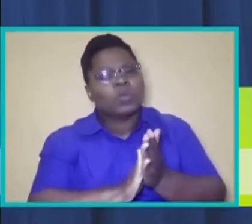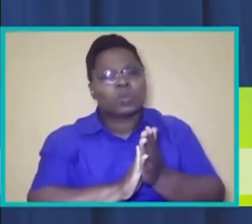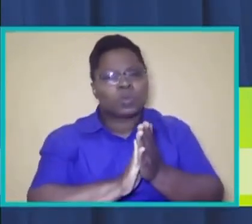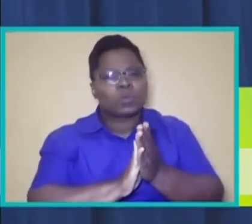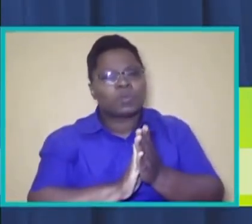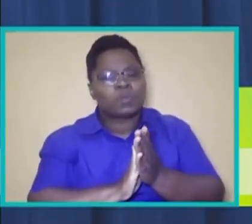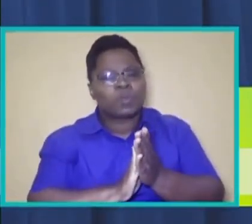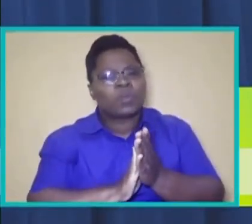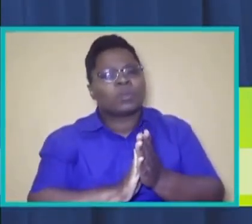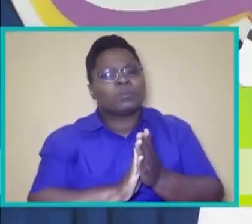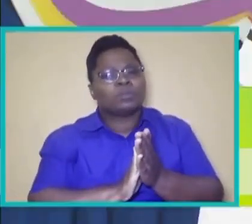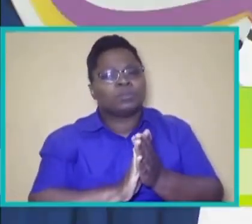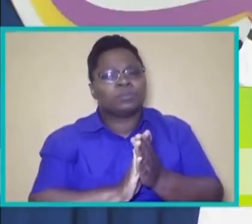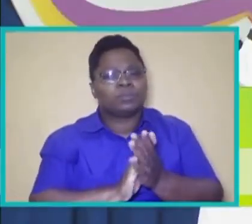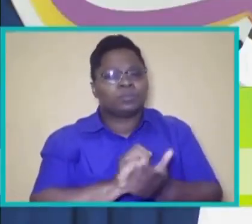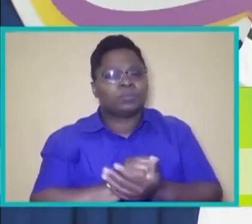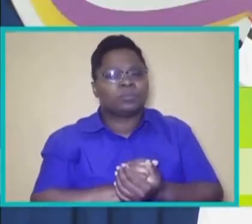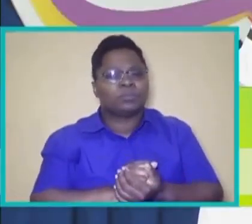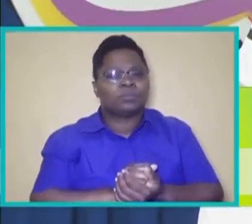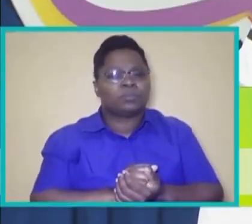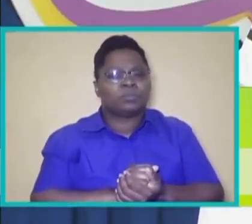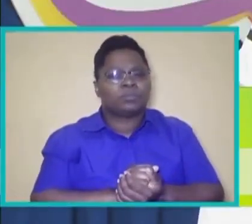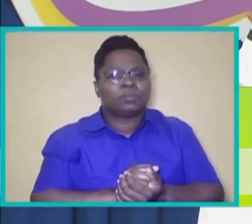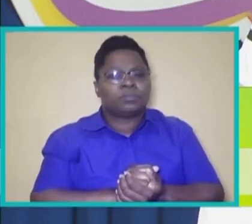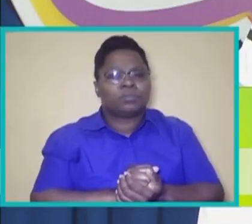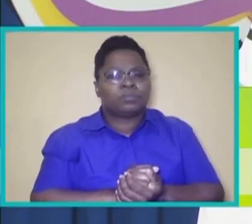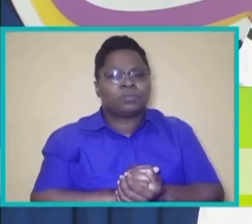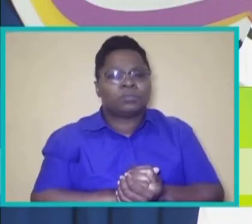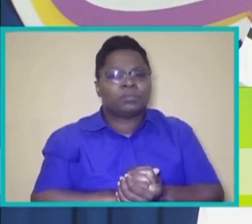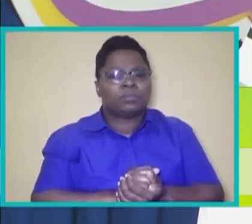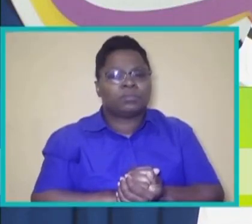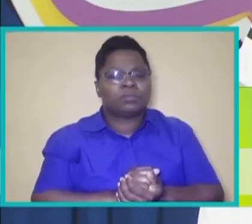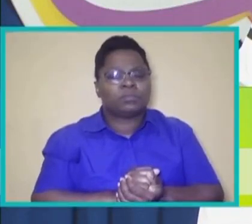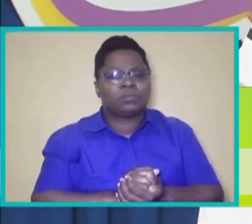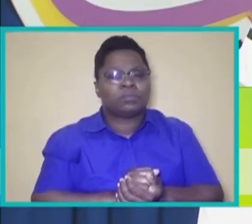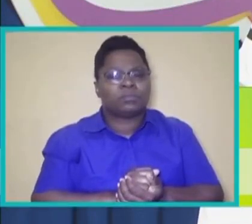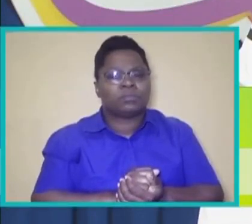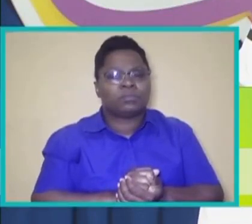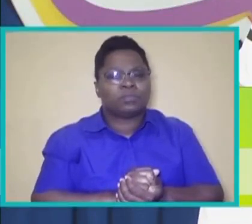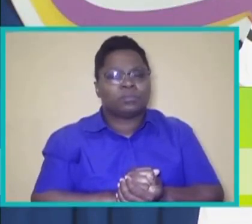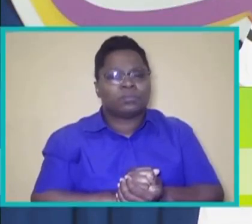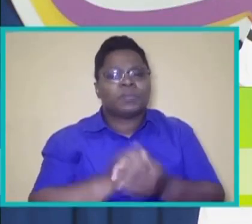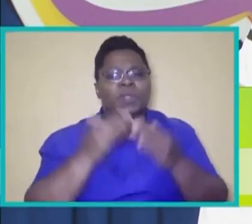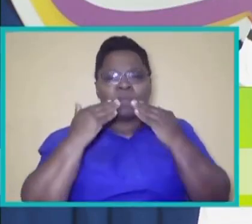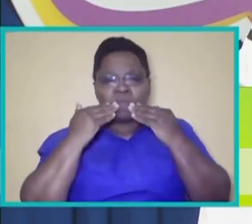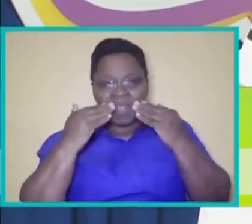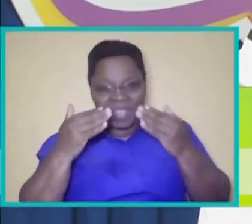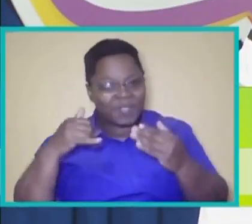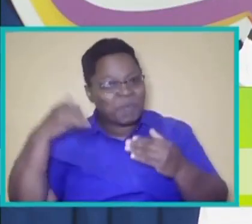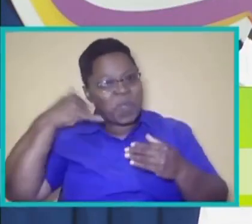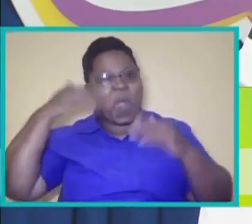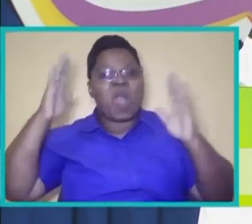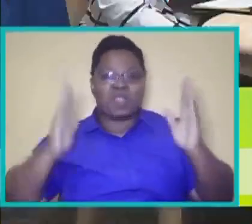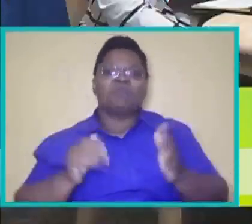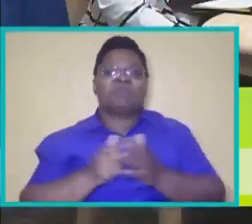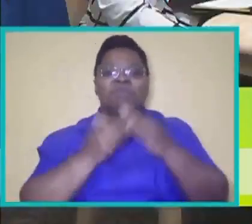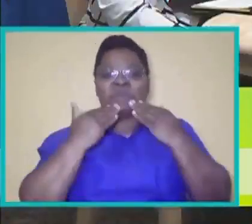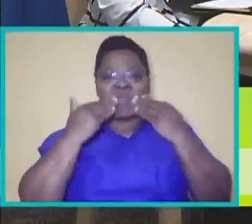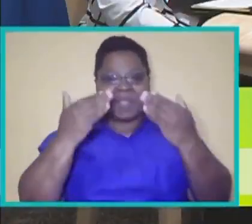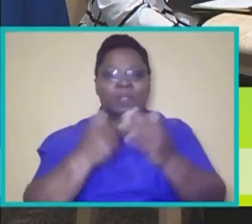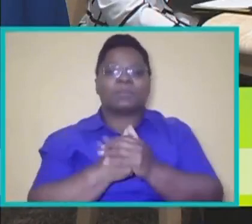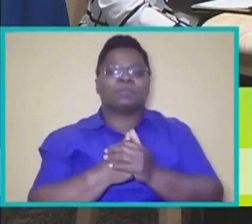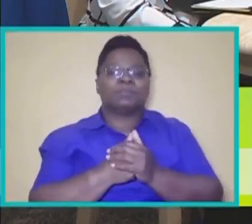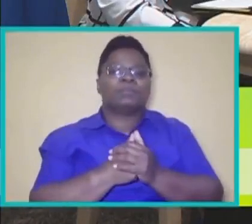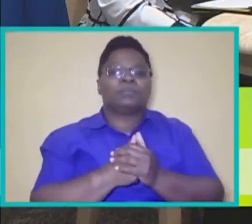been speaking about teacher training and building that capacity as a common theme thus far this evening. How does that comment,